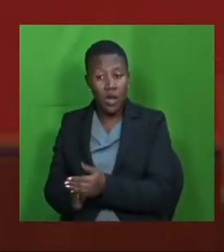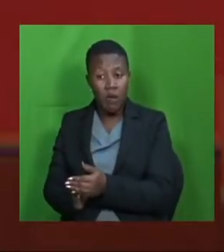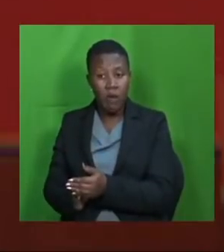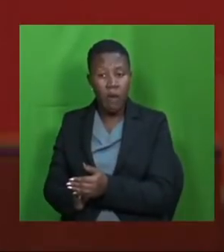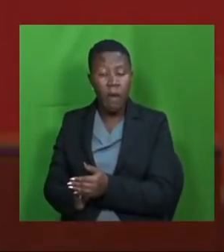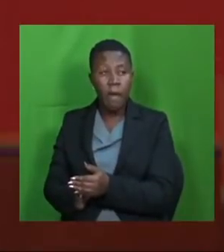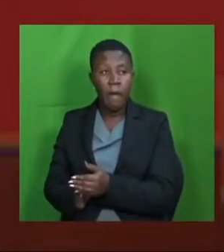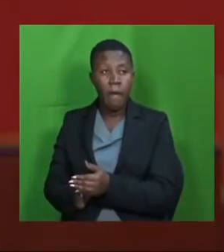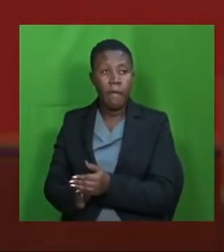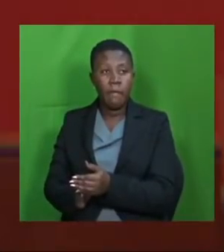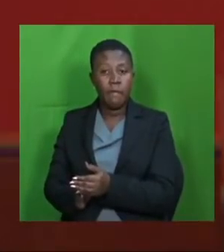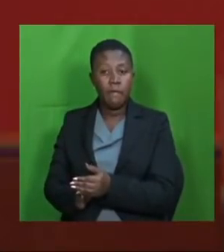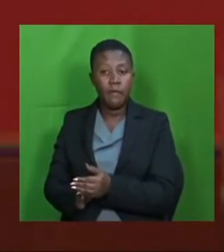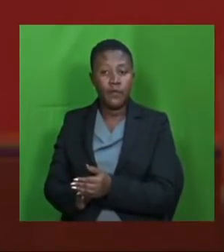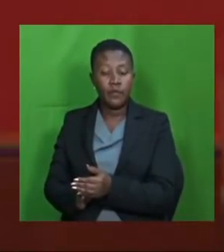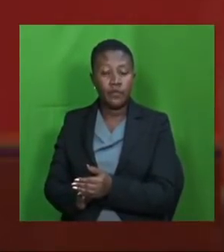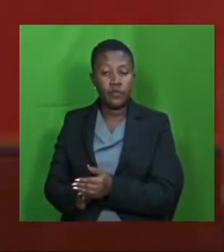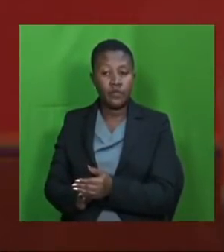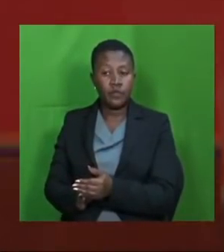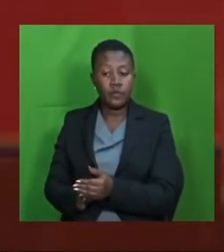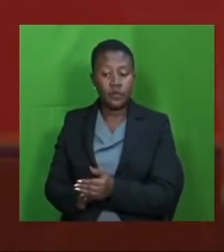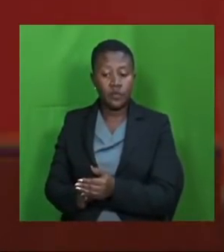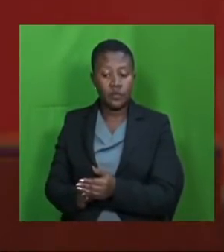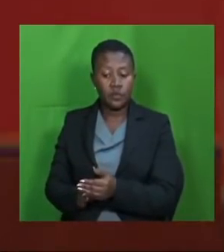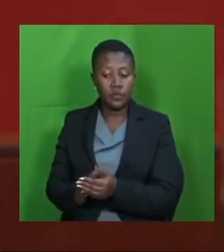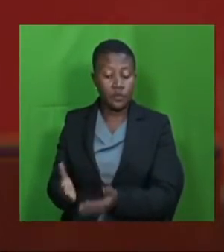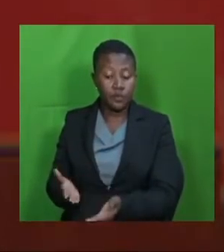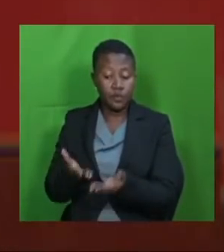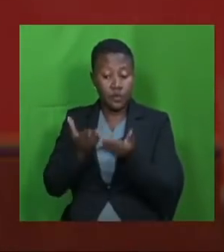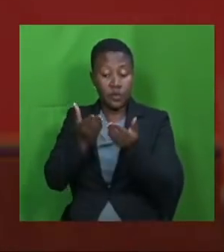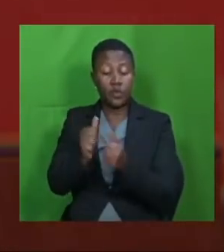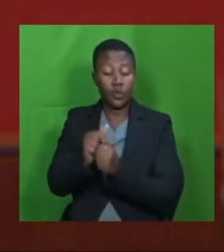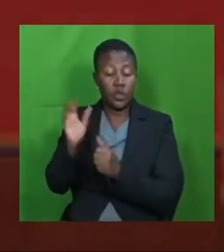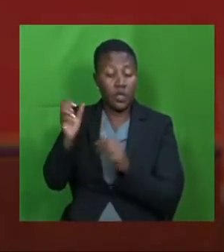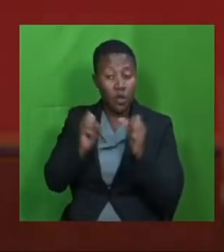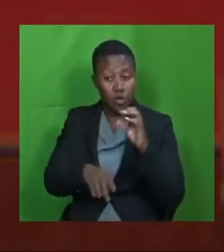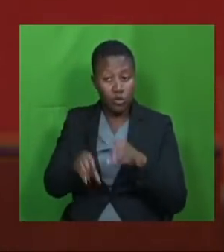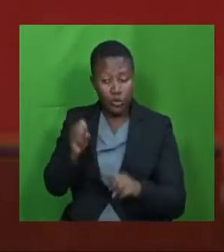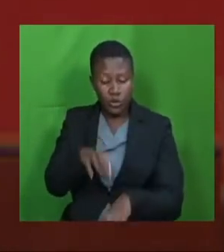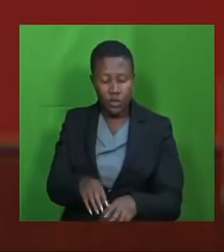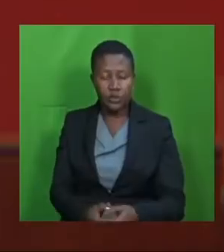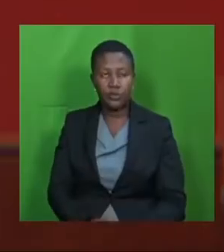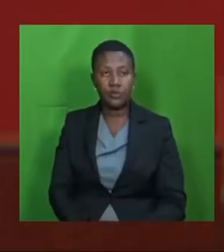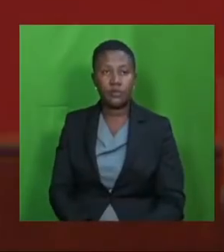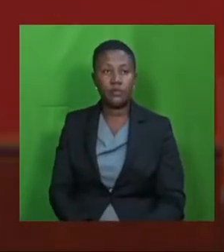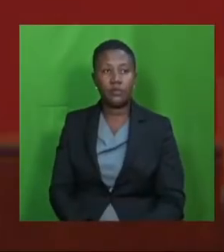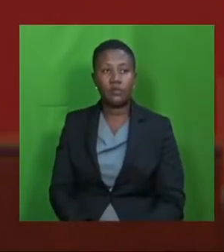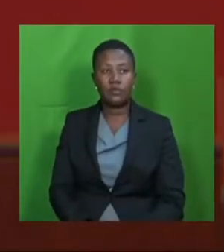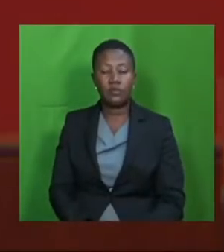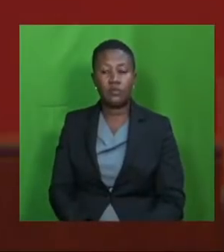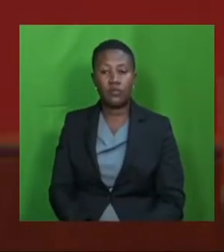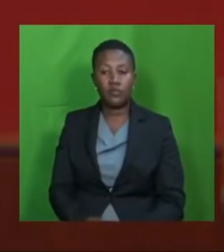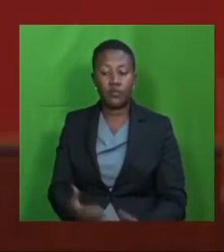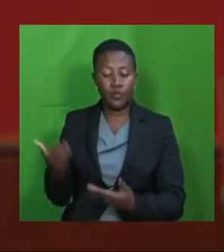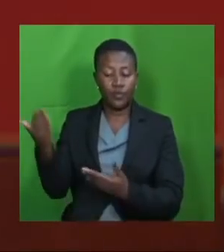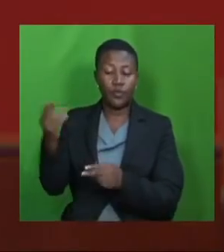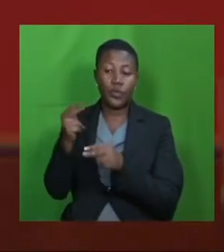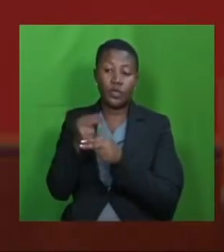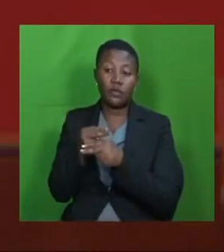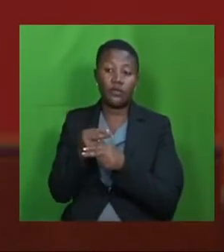to contribute to the debate. So, Honorable Haruna